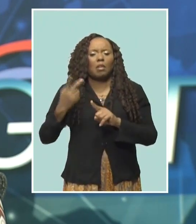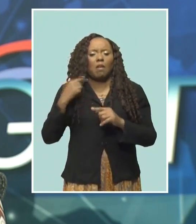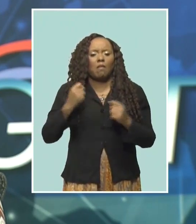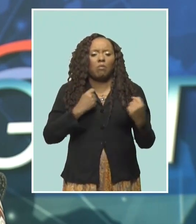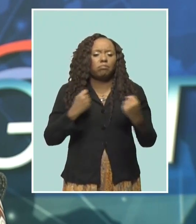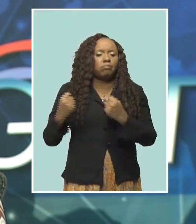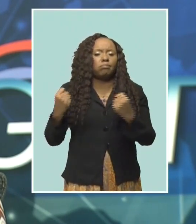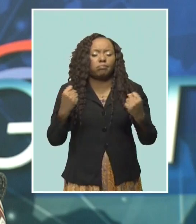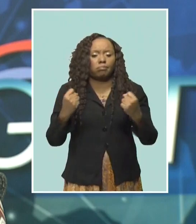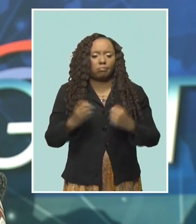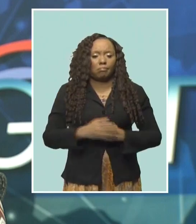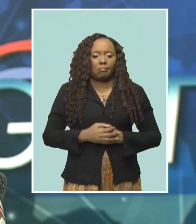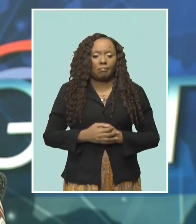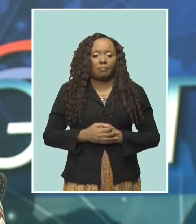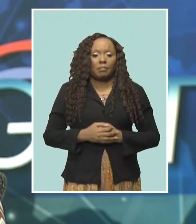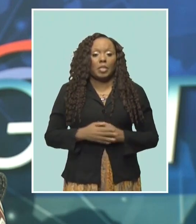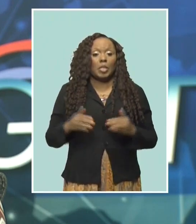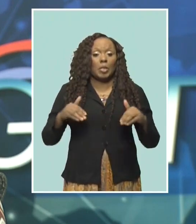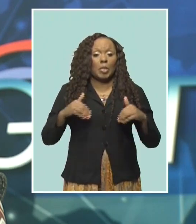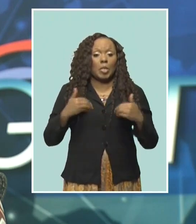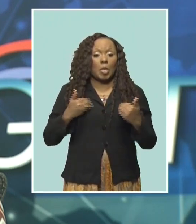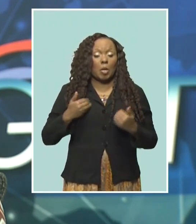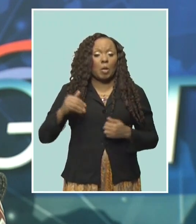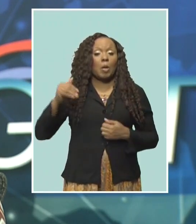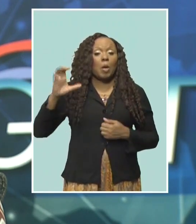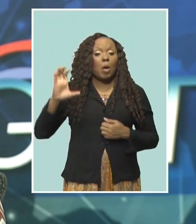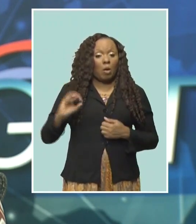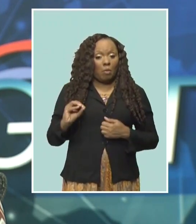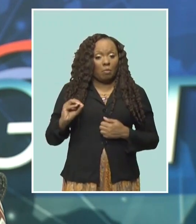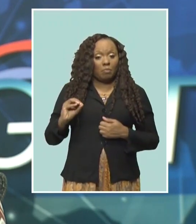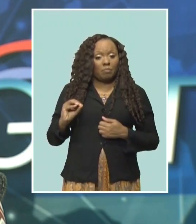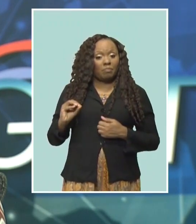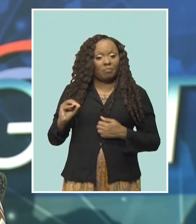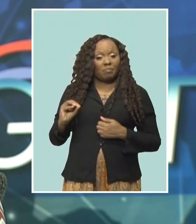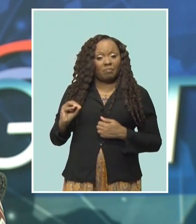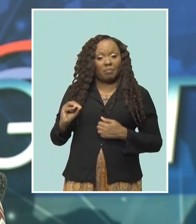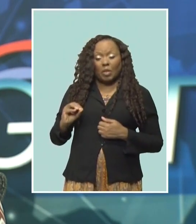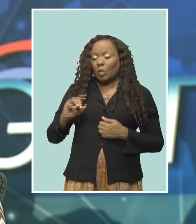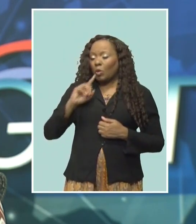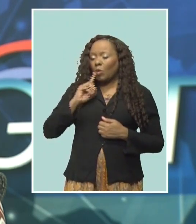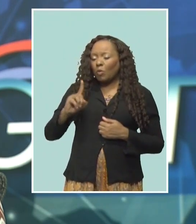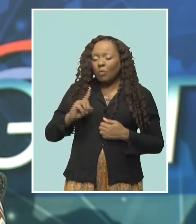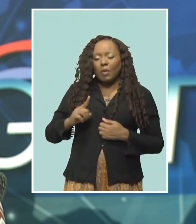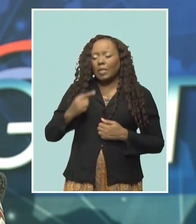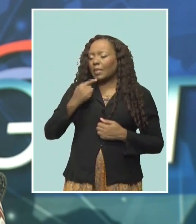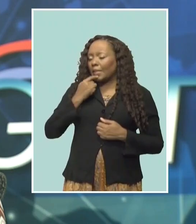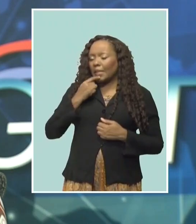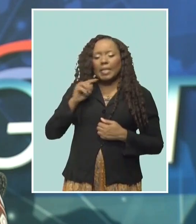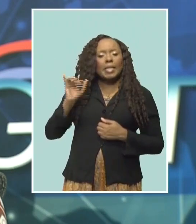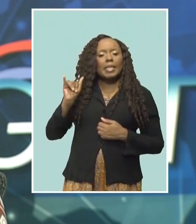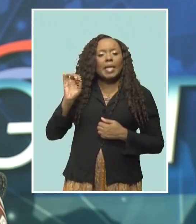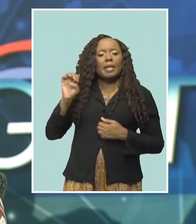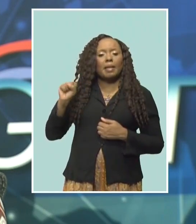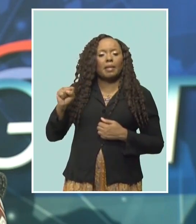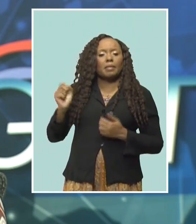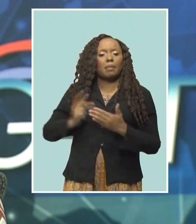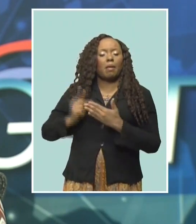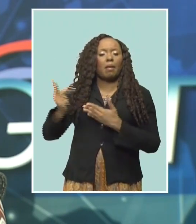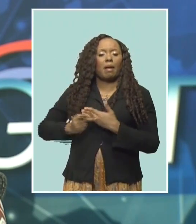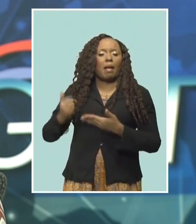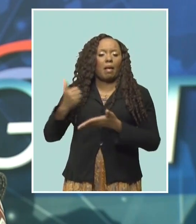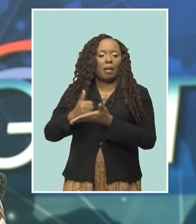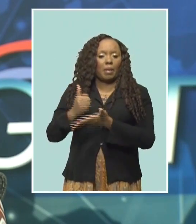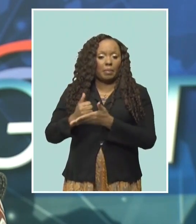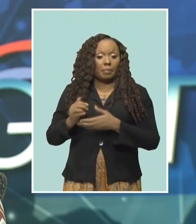in Welch's St. Michael, the young company owes its strengths to the teachings of the Youth Entrepreneurship Scheme. On tonight's Yes